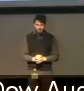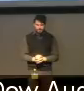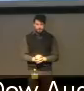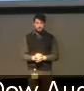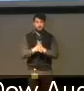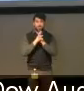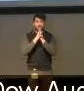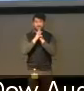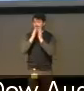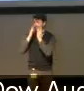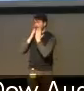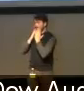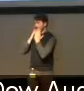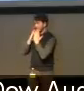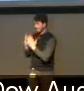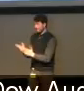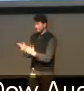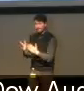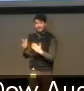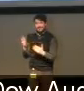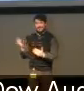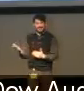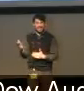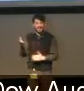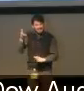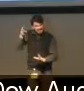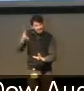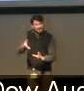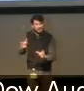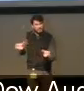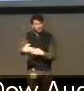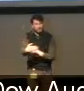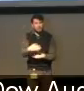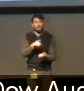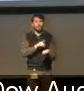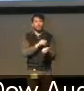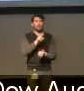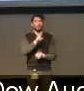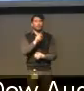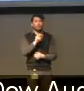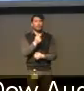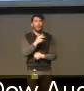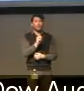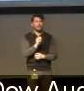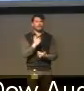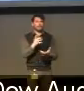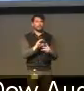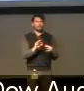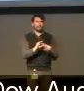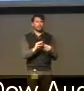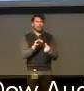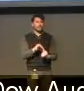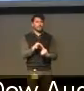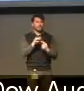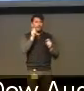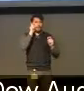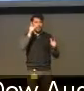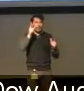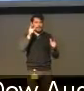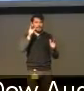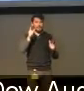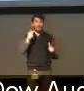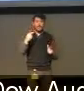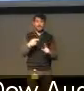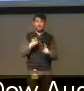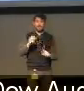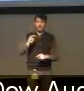So thank you to our frontline heroes. And as Dr. Runge mentioned earlier today, we have a special surprise. On behalf of Michigan Medicine, I'm happy